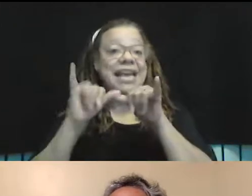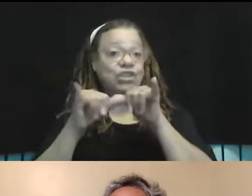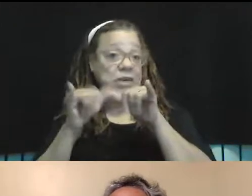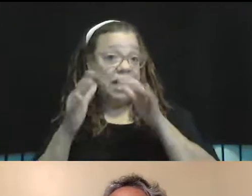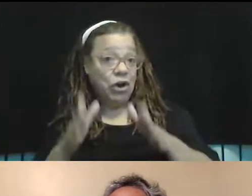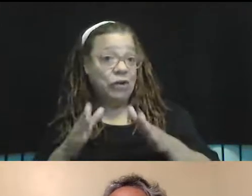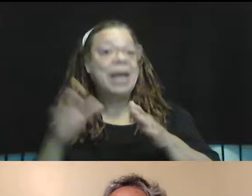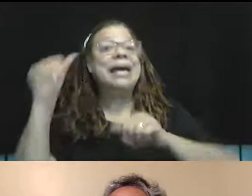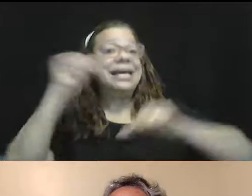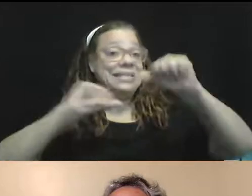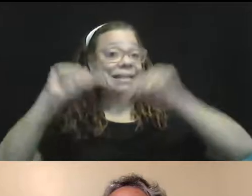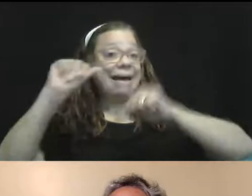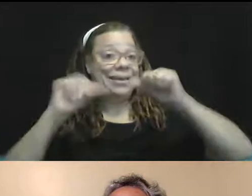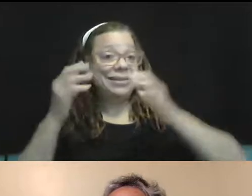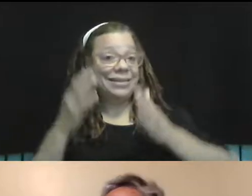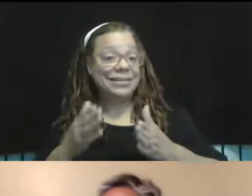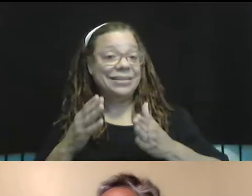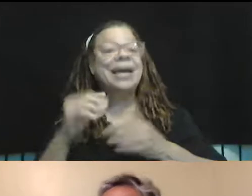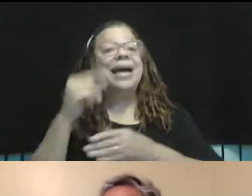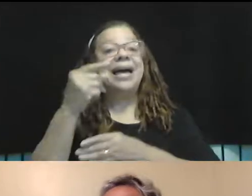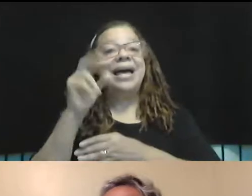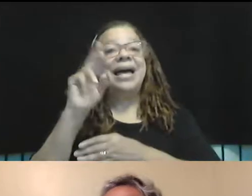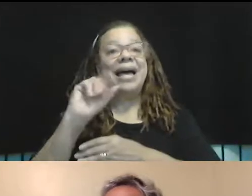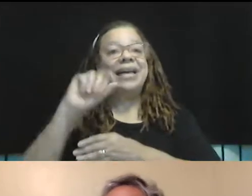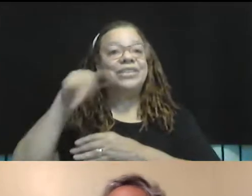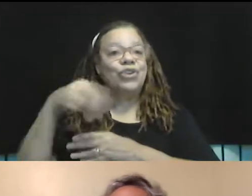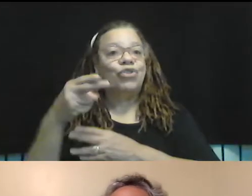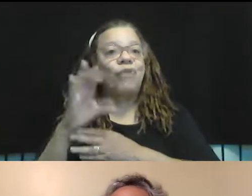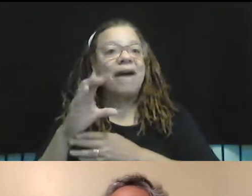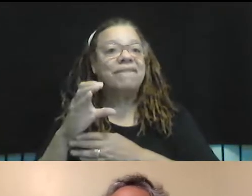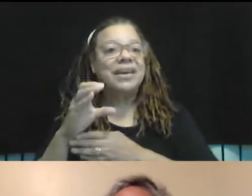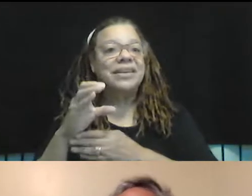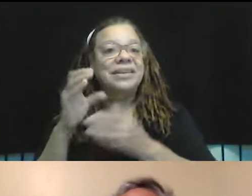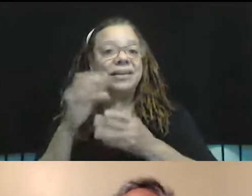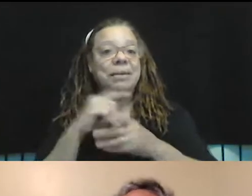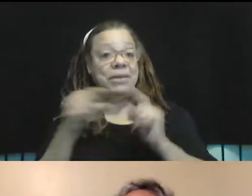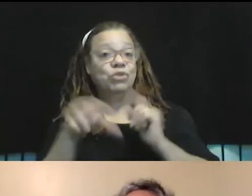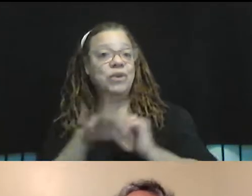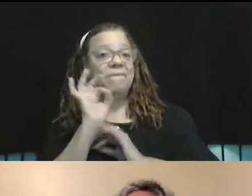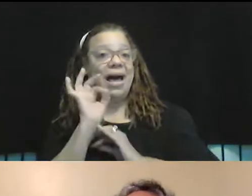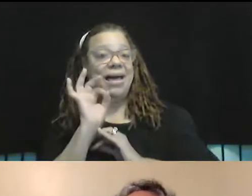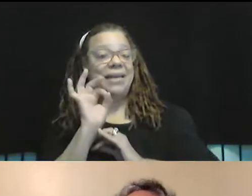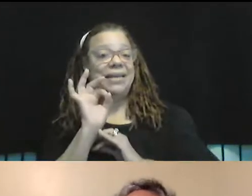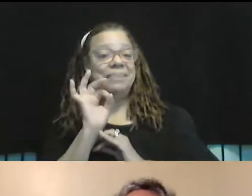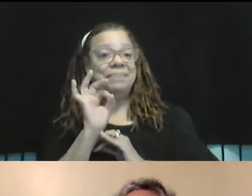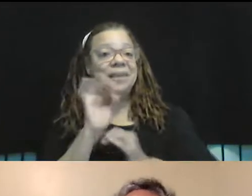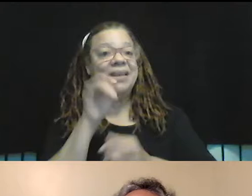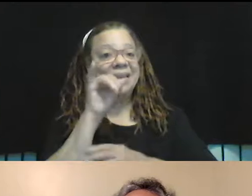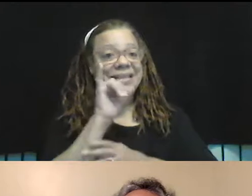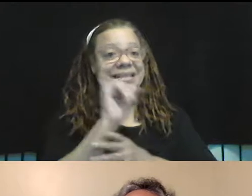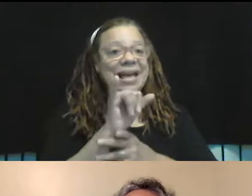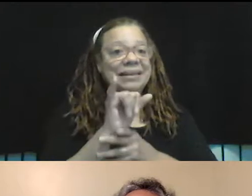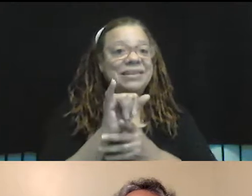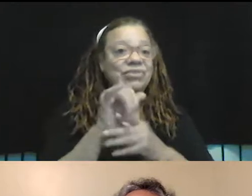designer, and then later you get to do, what you really want to do. But do you find does that drain any of your